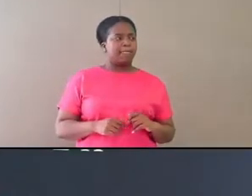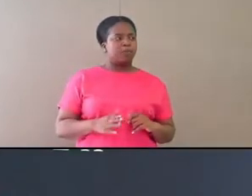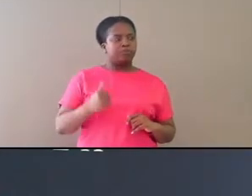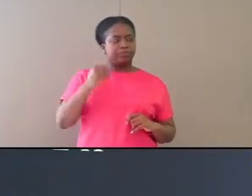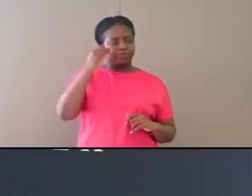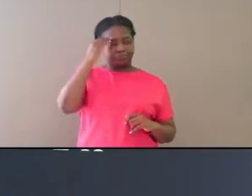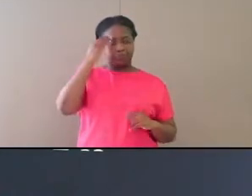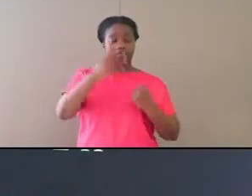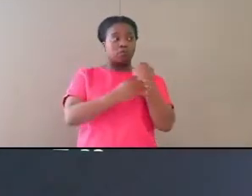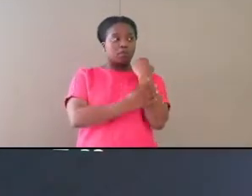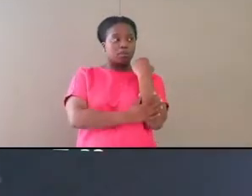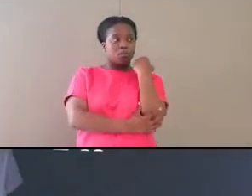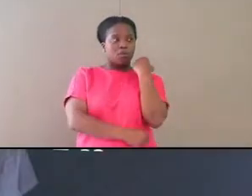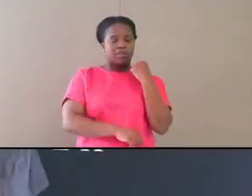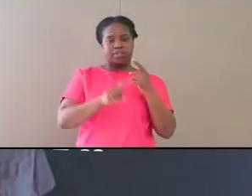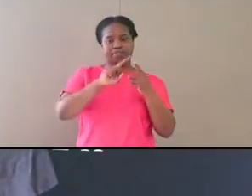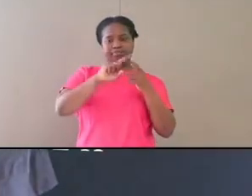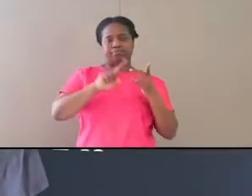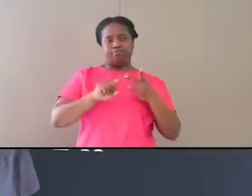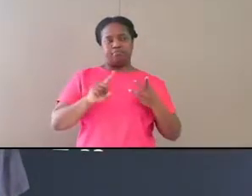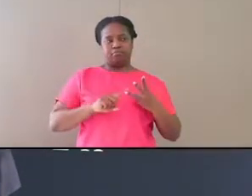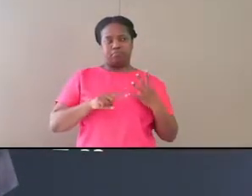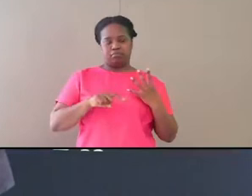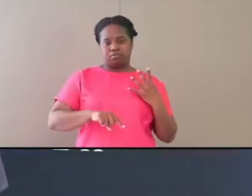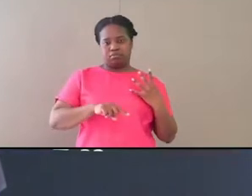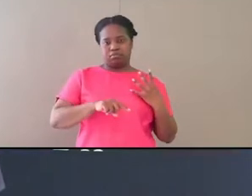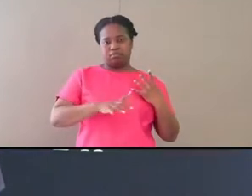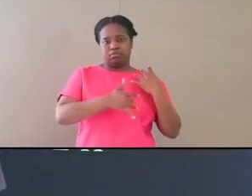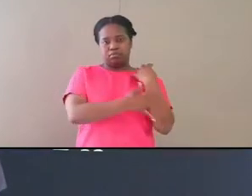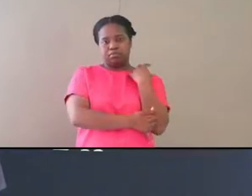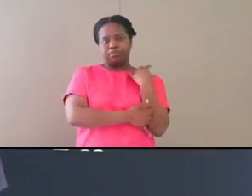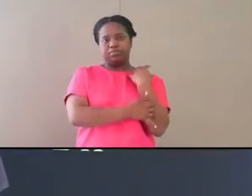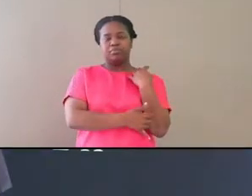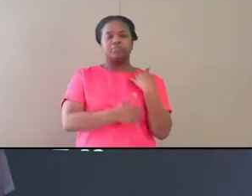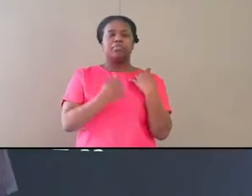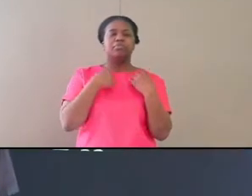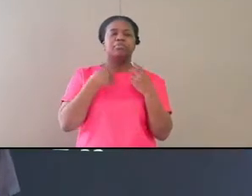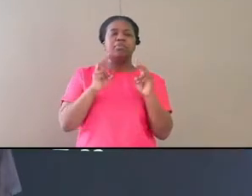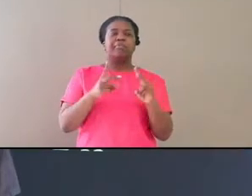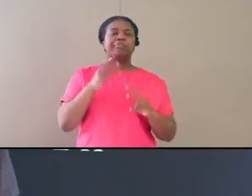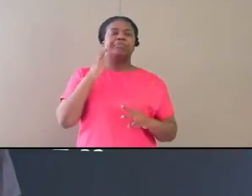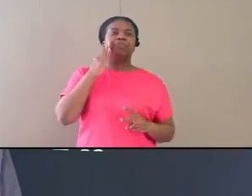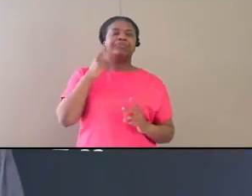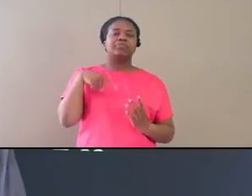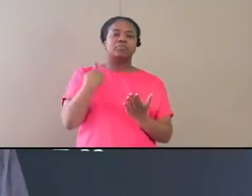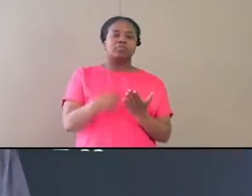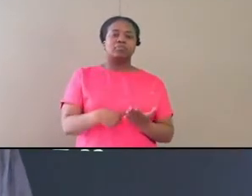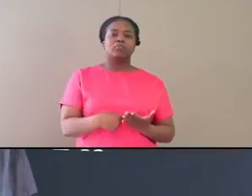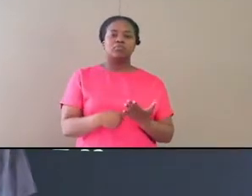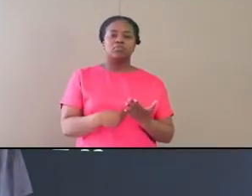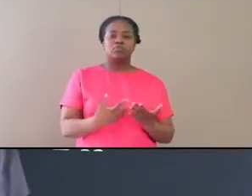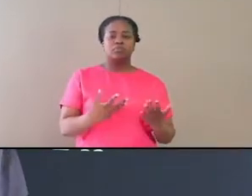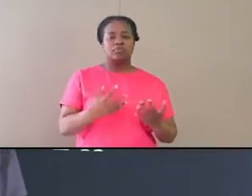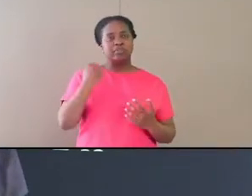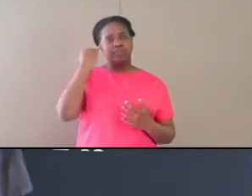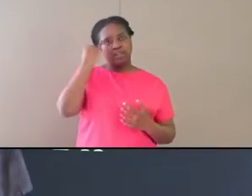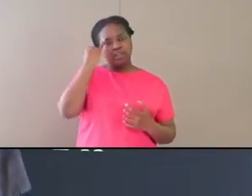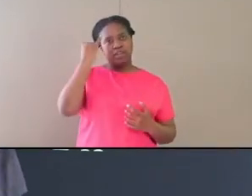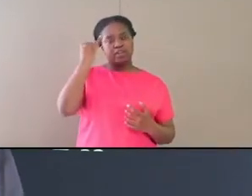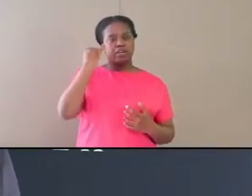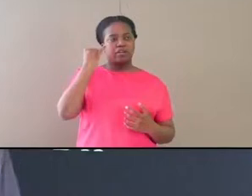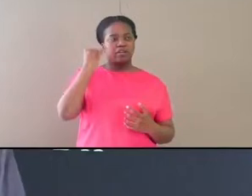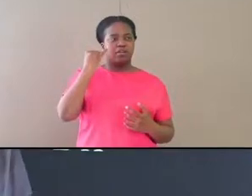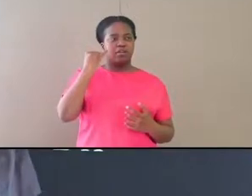poverty in this country. And often when I speak to people, you know, this idea in